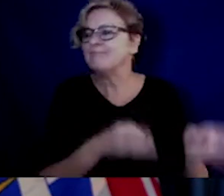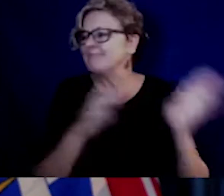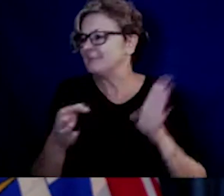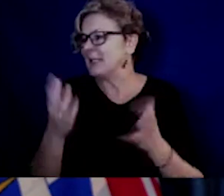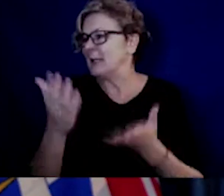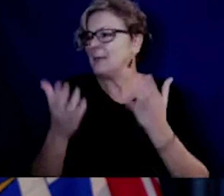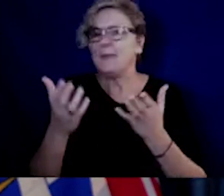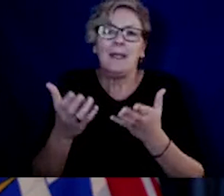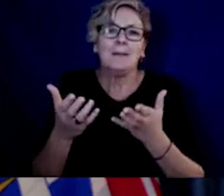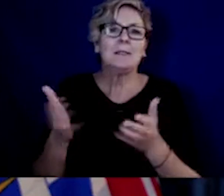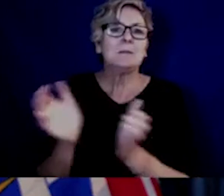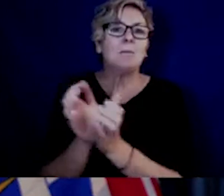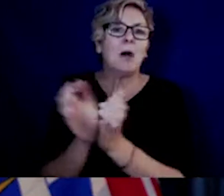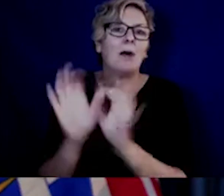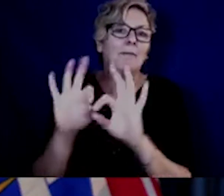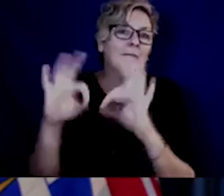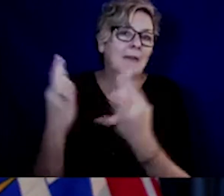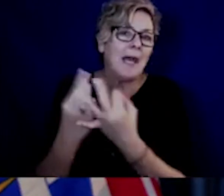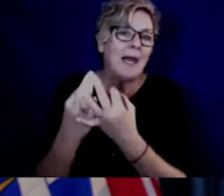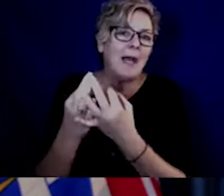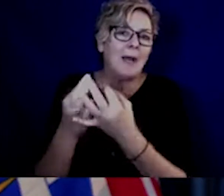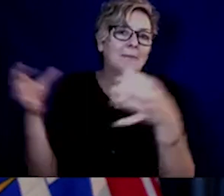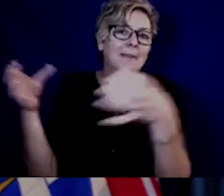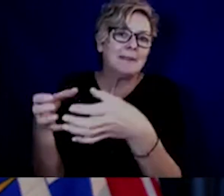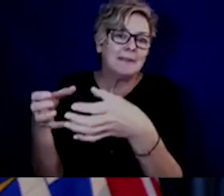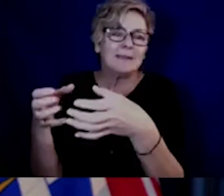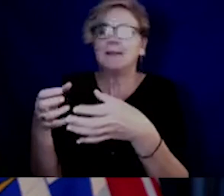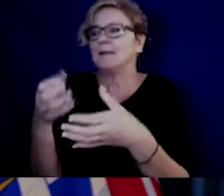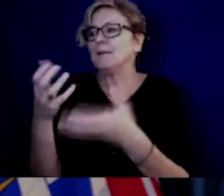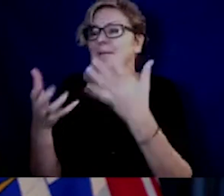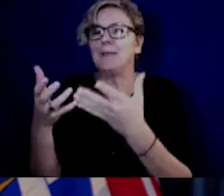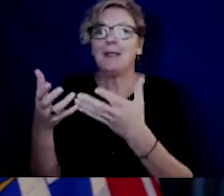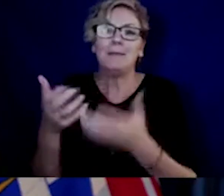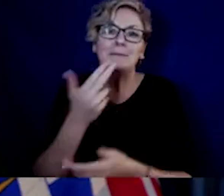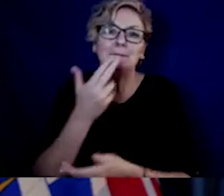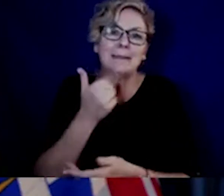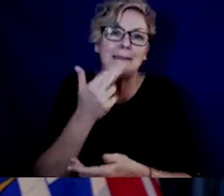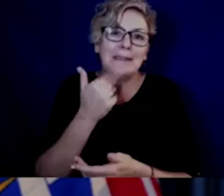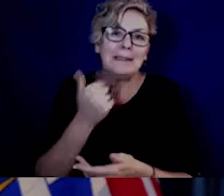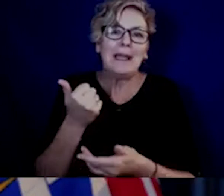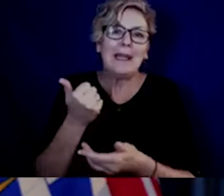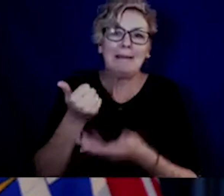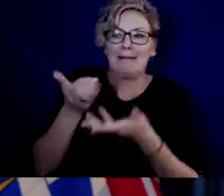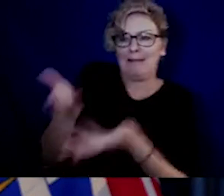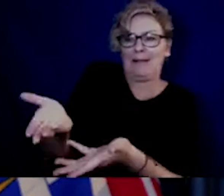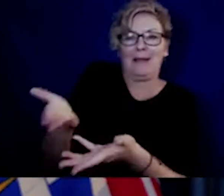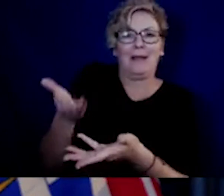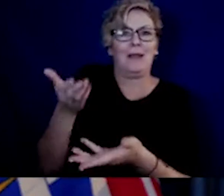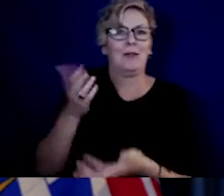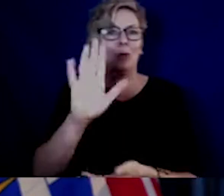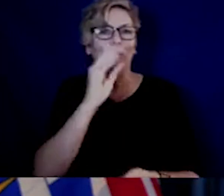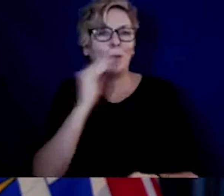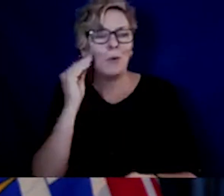house, and rather than going out or watching a movie instead of trick-or-treating. So I think there are lots of options, and some of them are up on